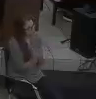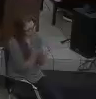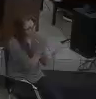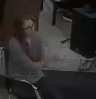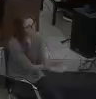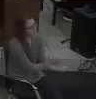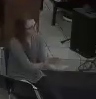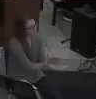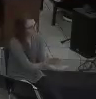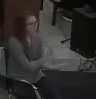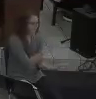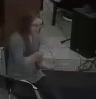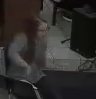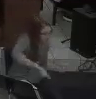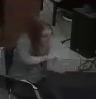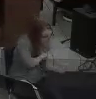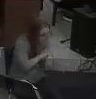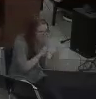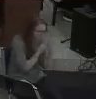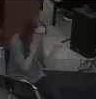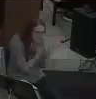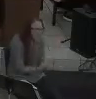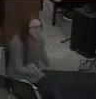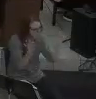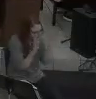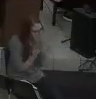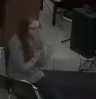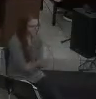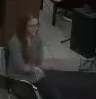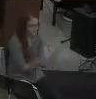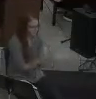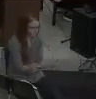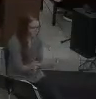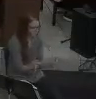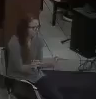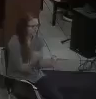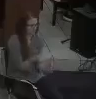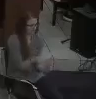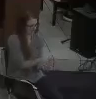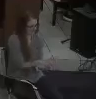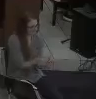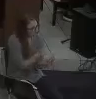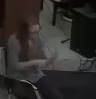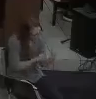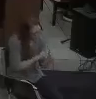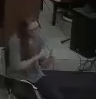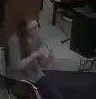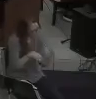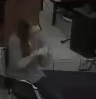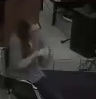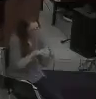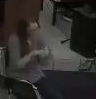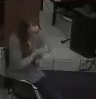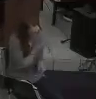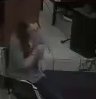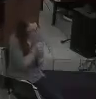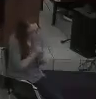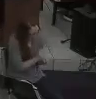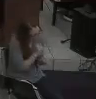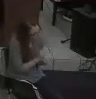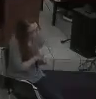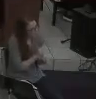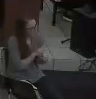them and us a very important message, a message about spiritual resolve and